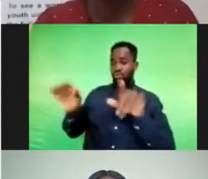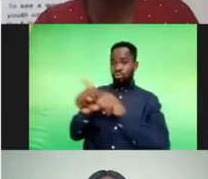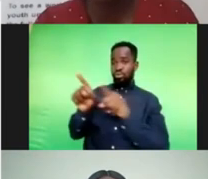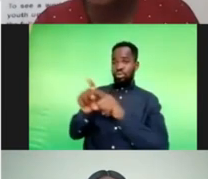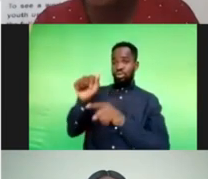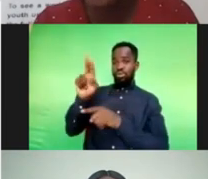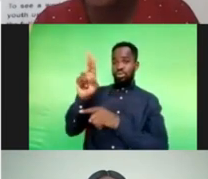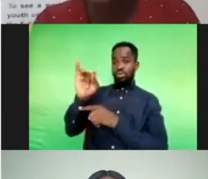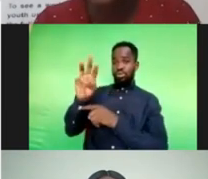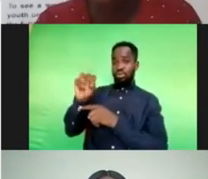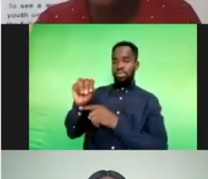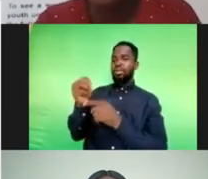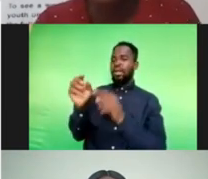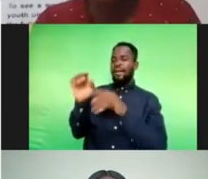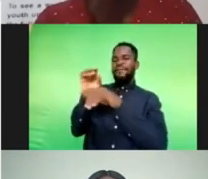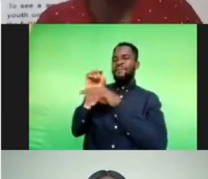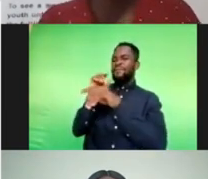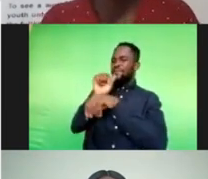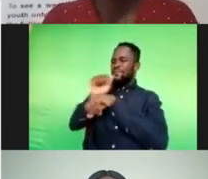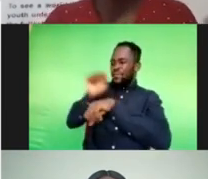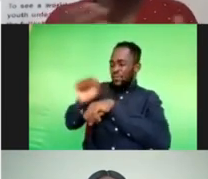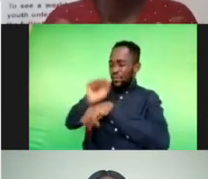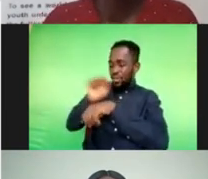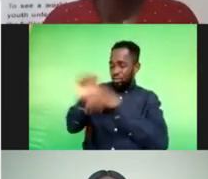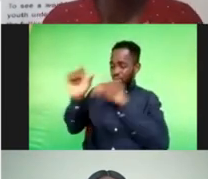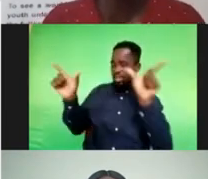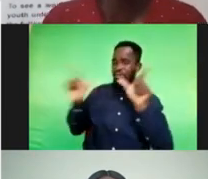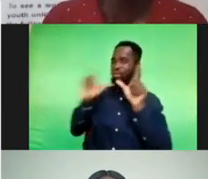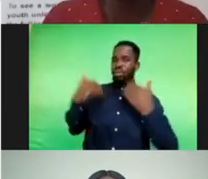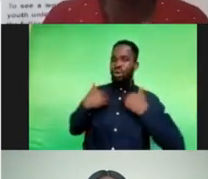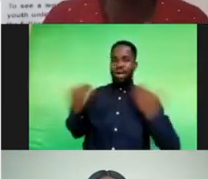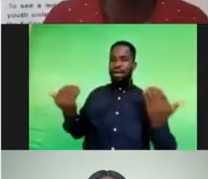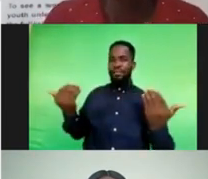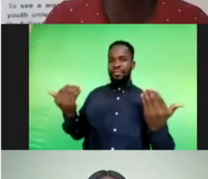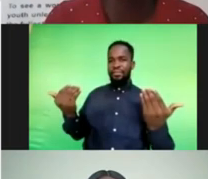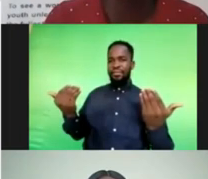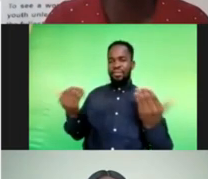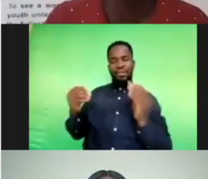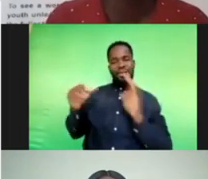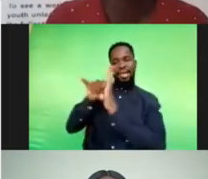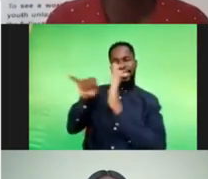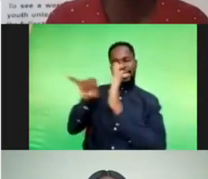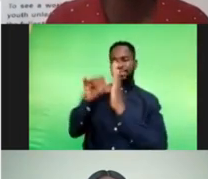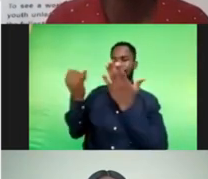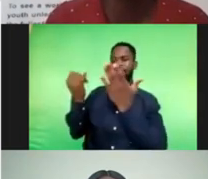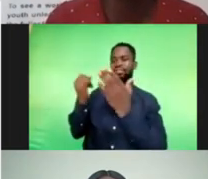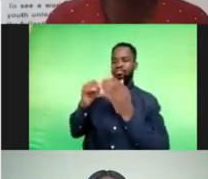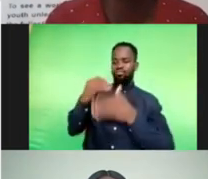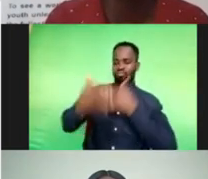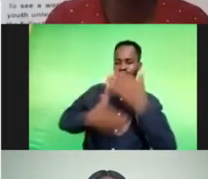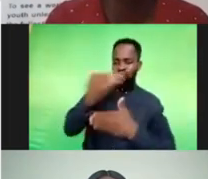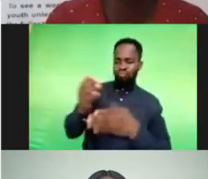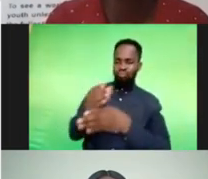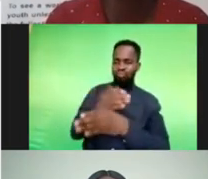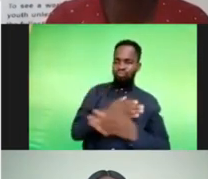develop functional language. However, with the advent of early identification and intervention, more recent estimates put